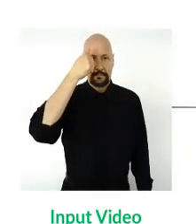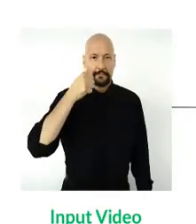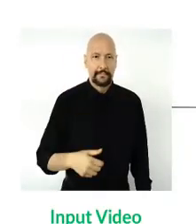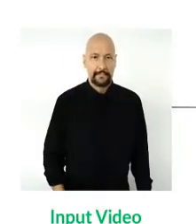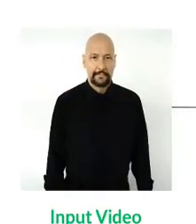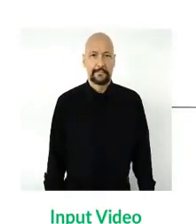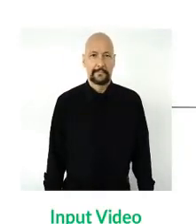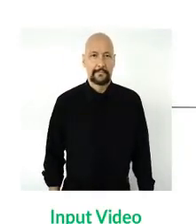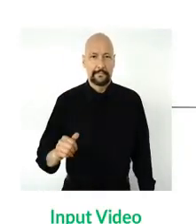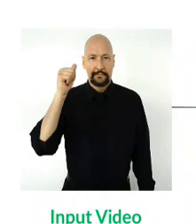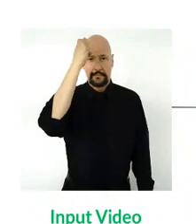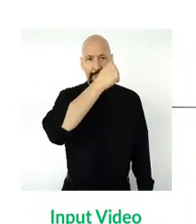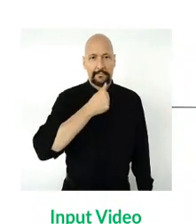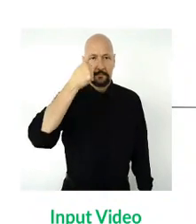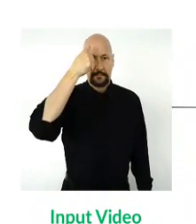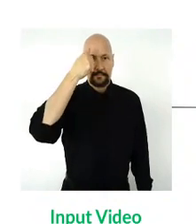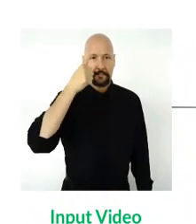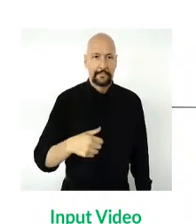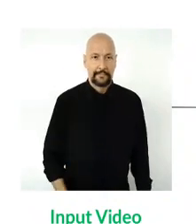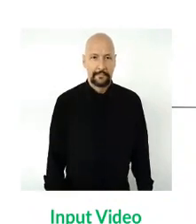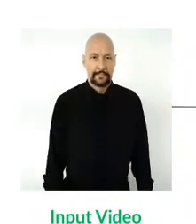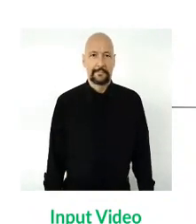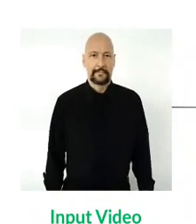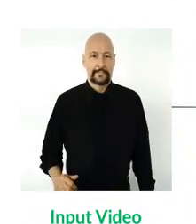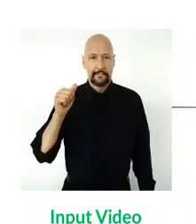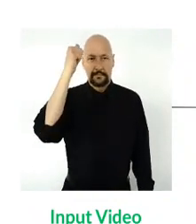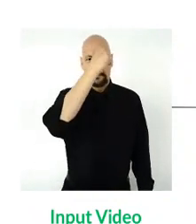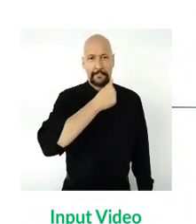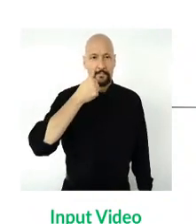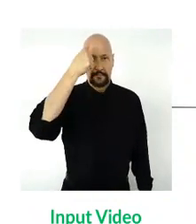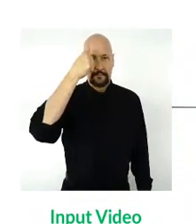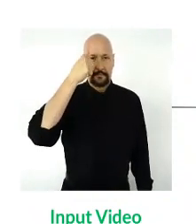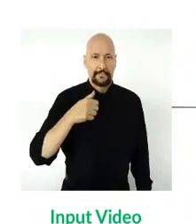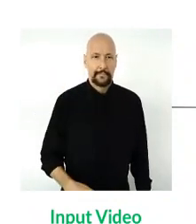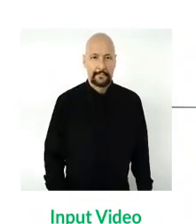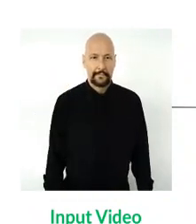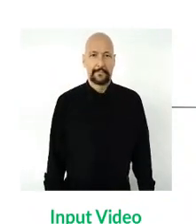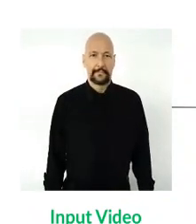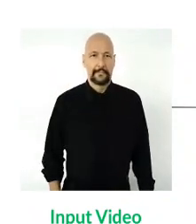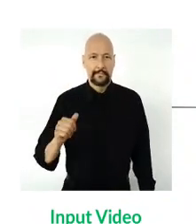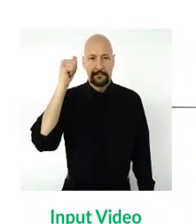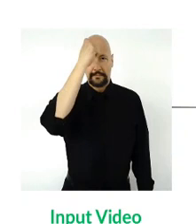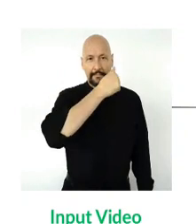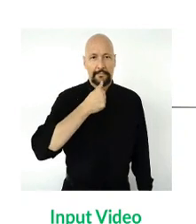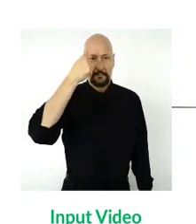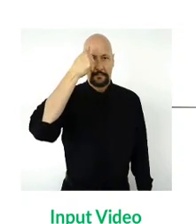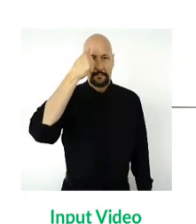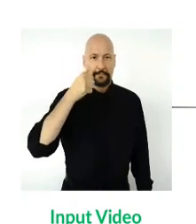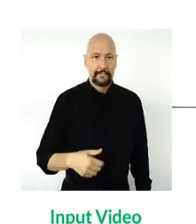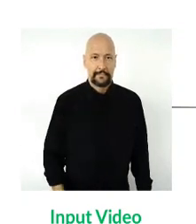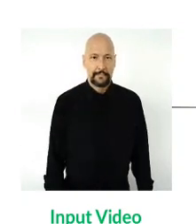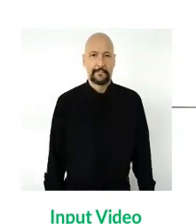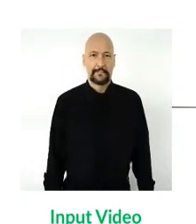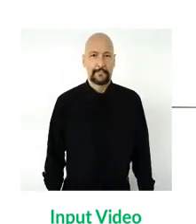In this paper, we focus on the problem of world-level sign language recognition tasks, where we have a video as an input with a person performing a